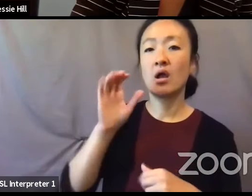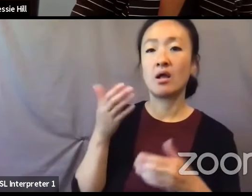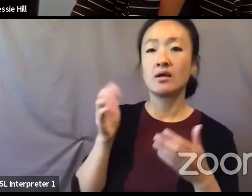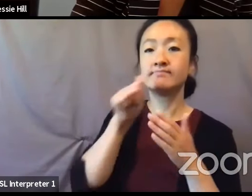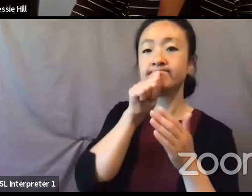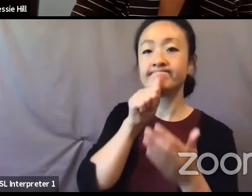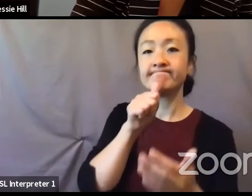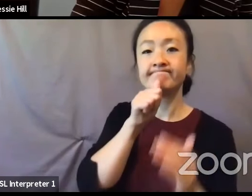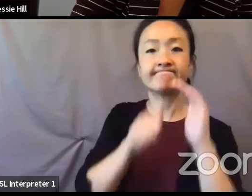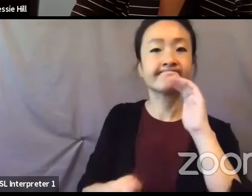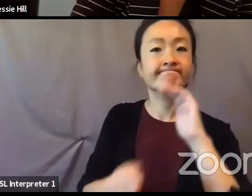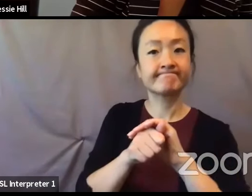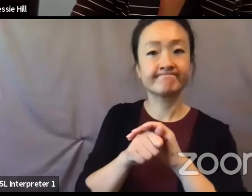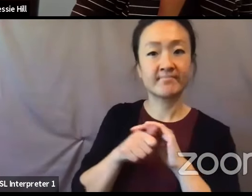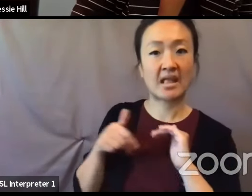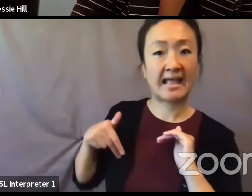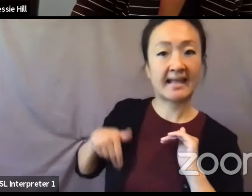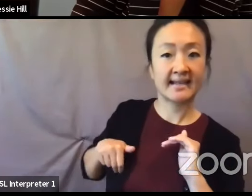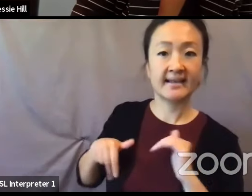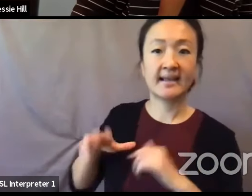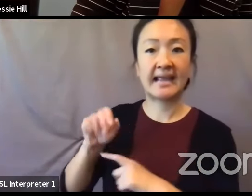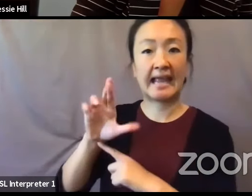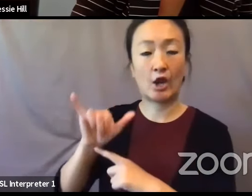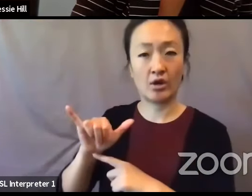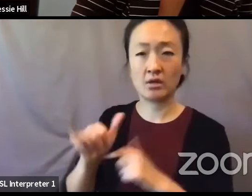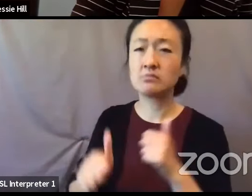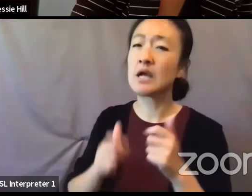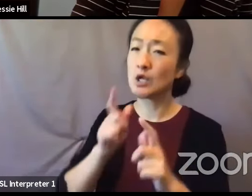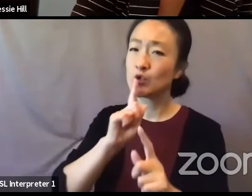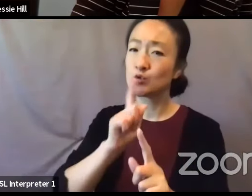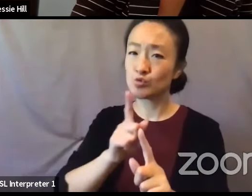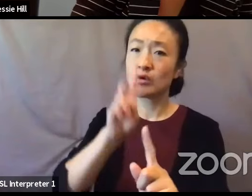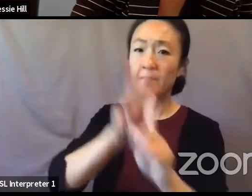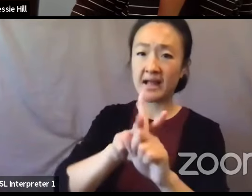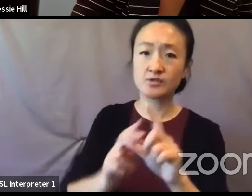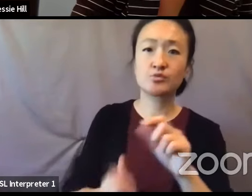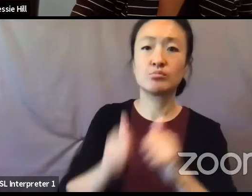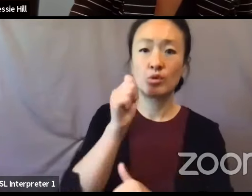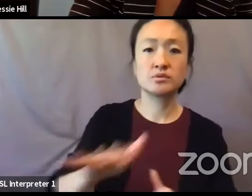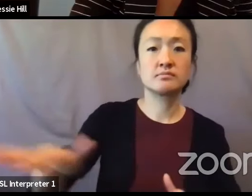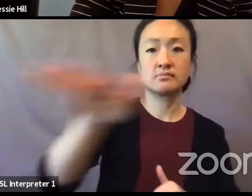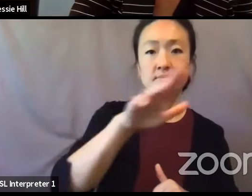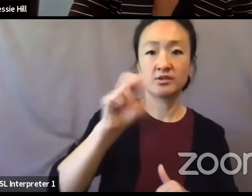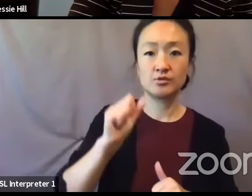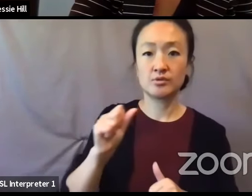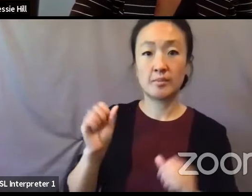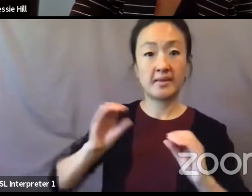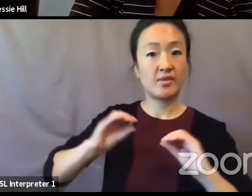And certainly that's true in much of the United States. But we don't have a Supreme